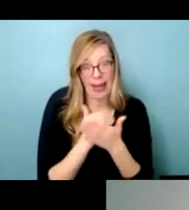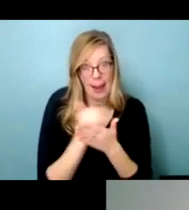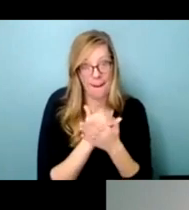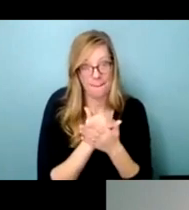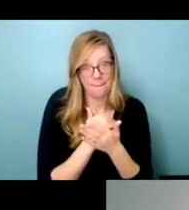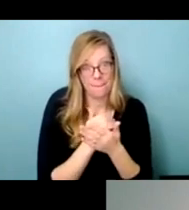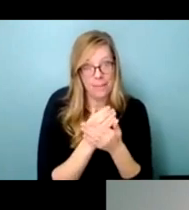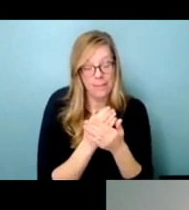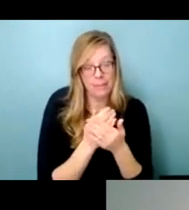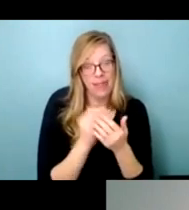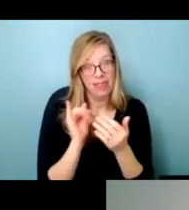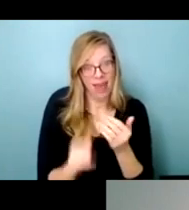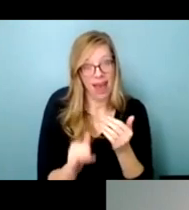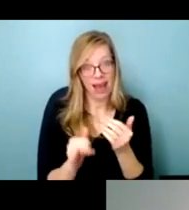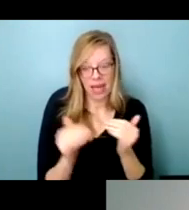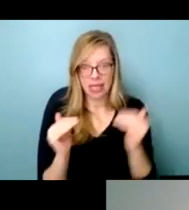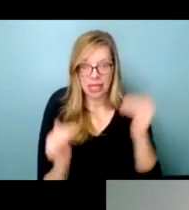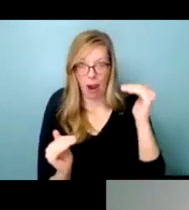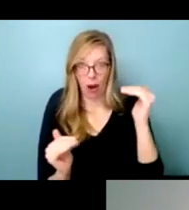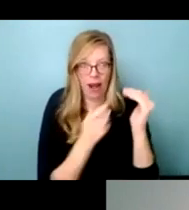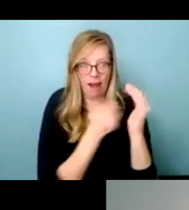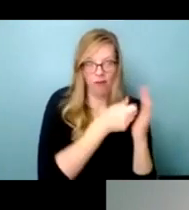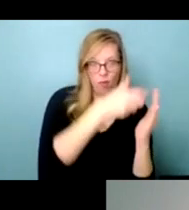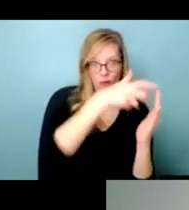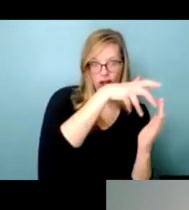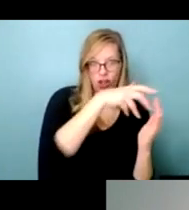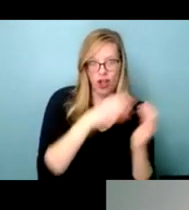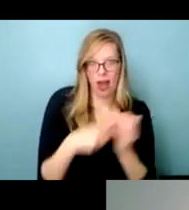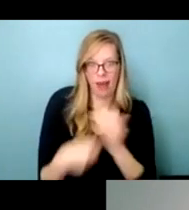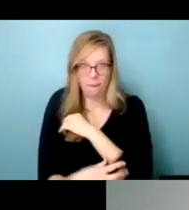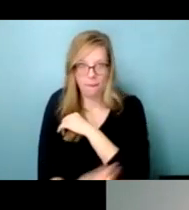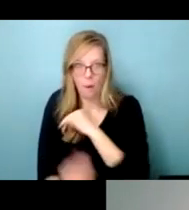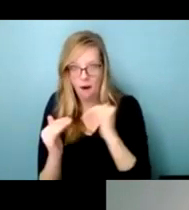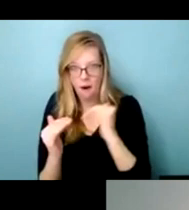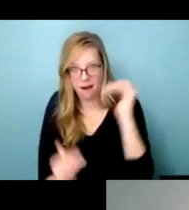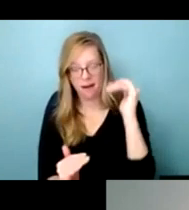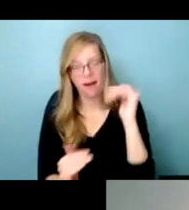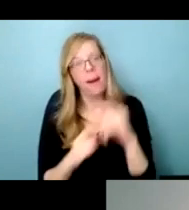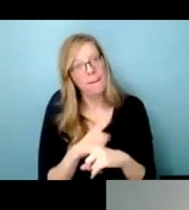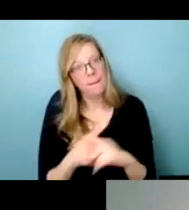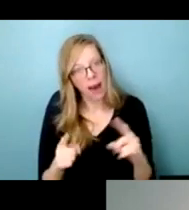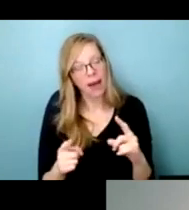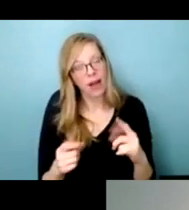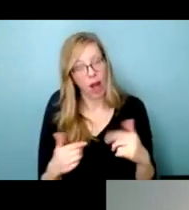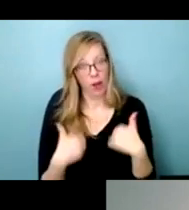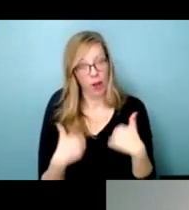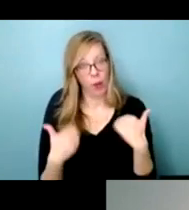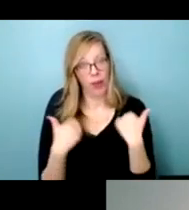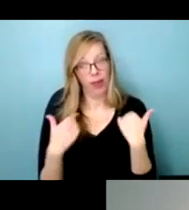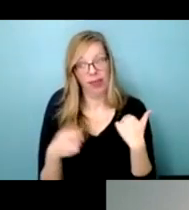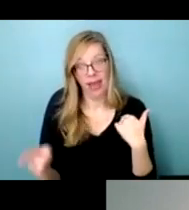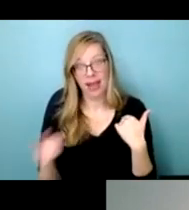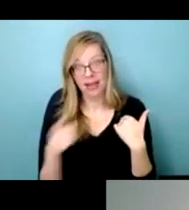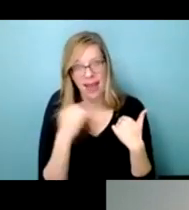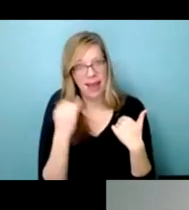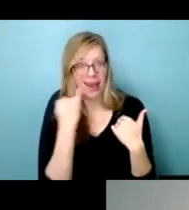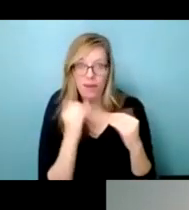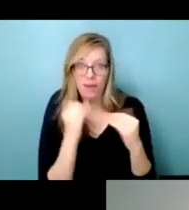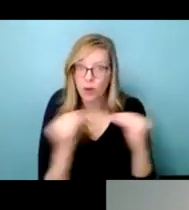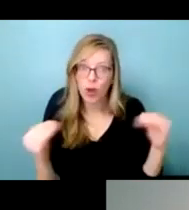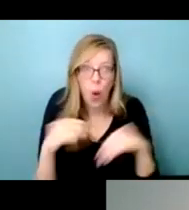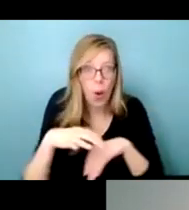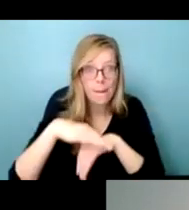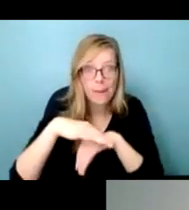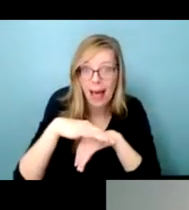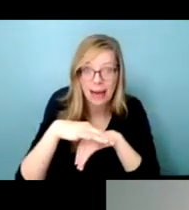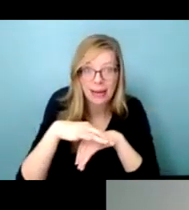you know, the disparity between the rich and the poor. But the youth are saying, well, if there's no planet that's habitable to